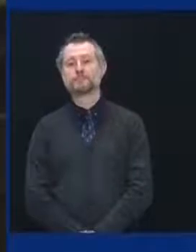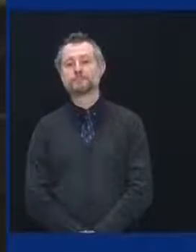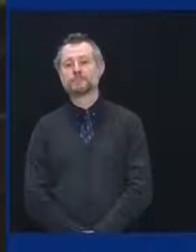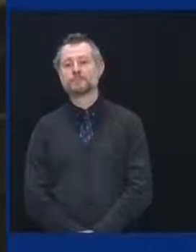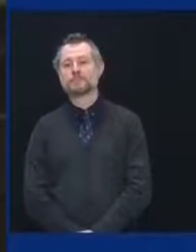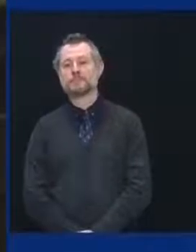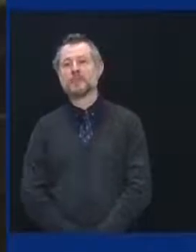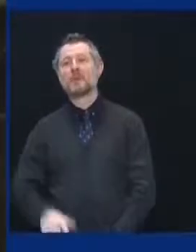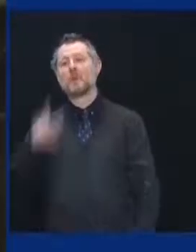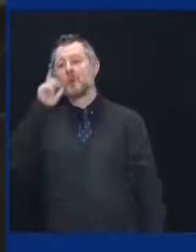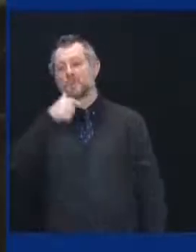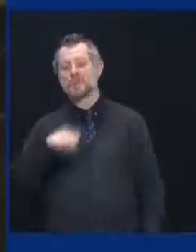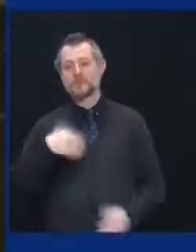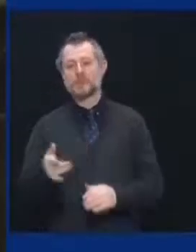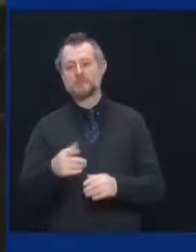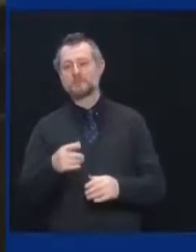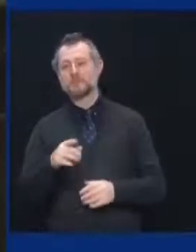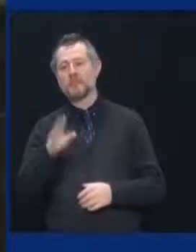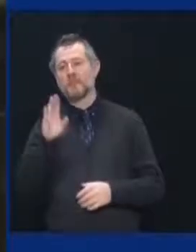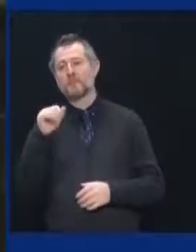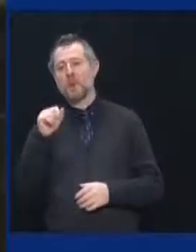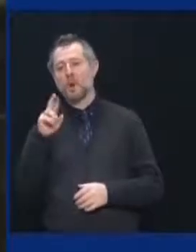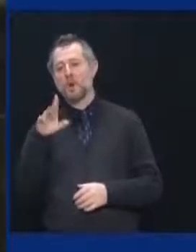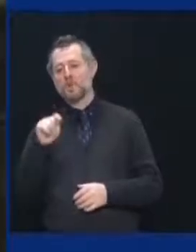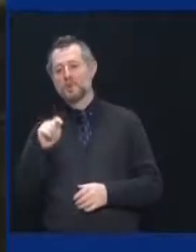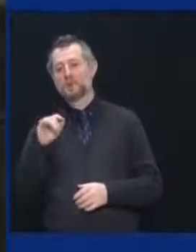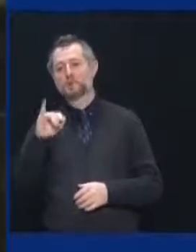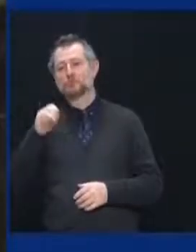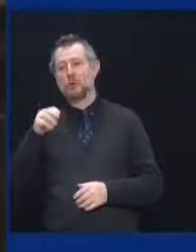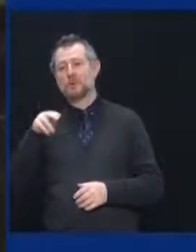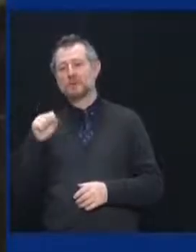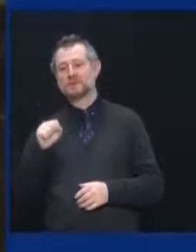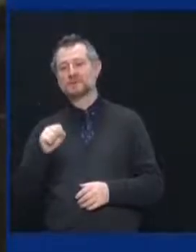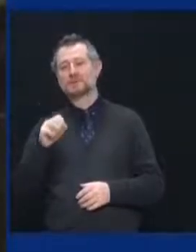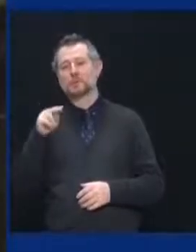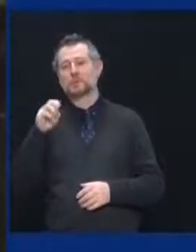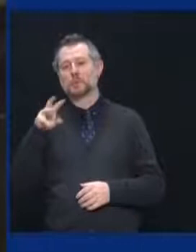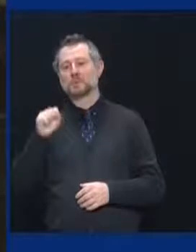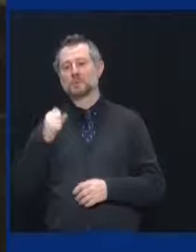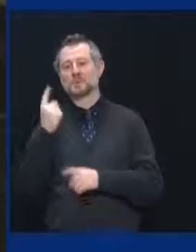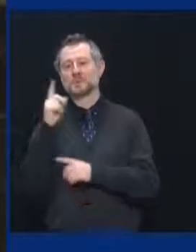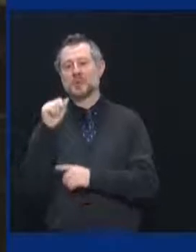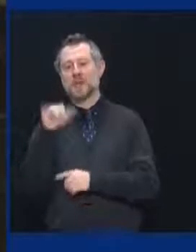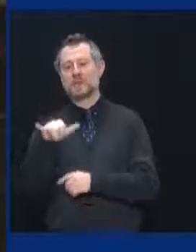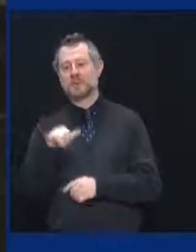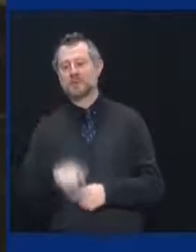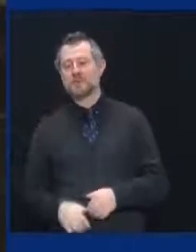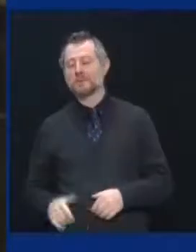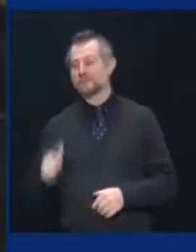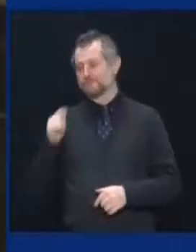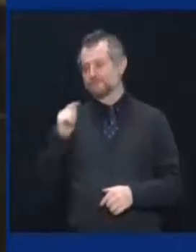Governor, your next question comes from Bart Jones at Newsday. Bart, your line is now open. Please unmute your microphone.